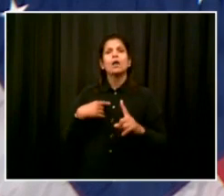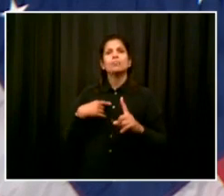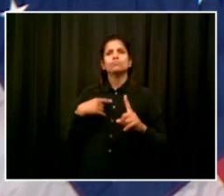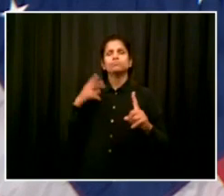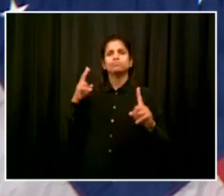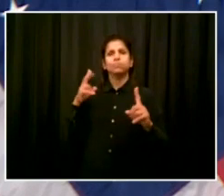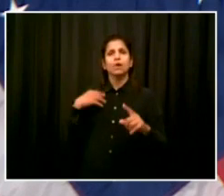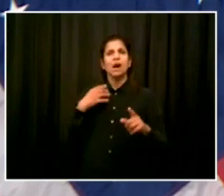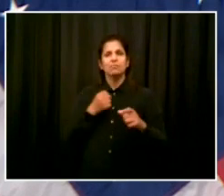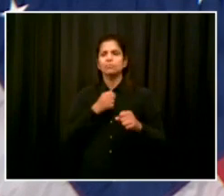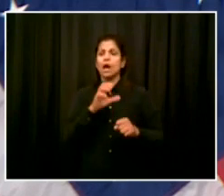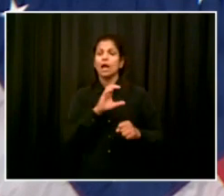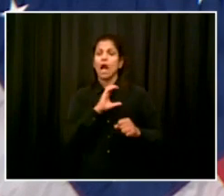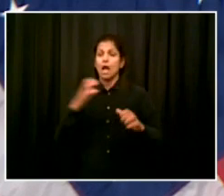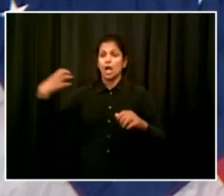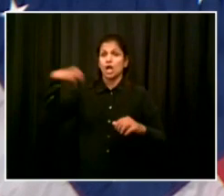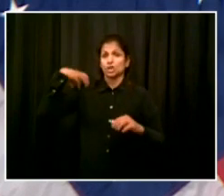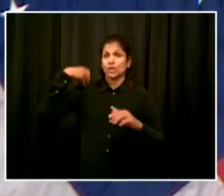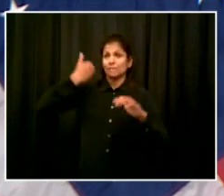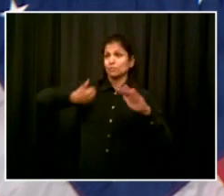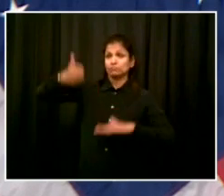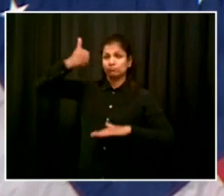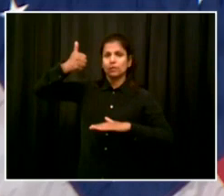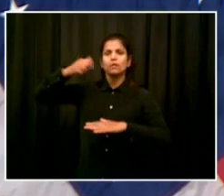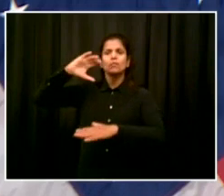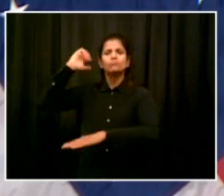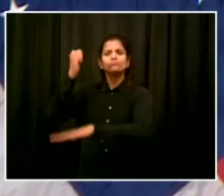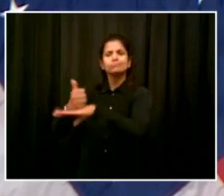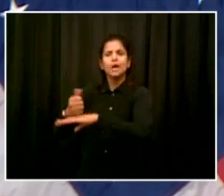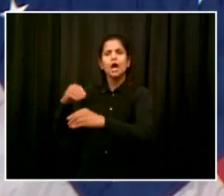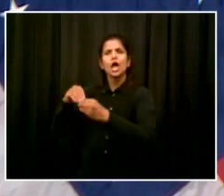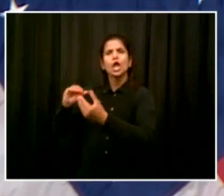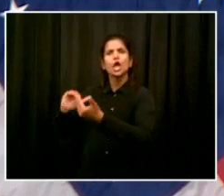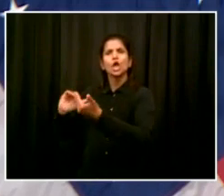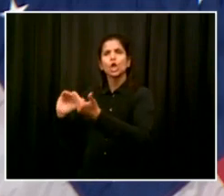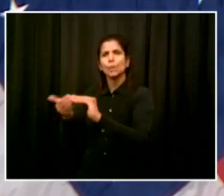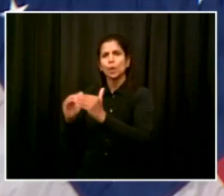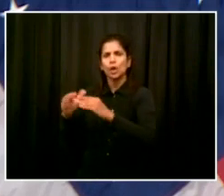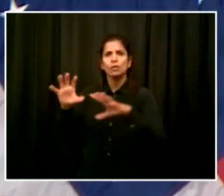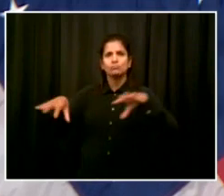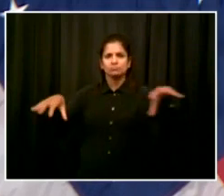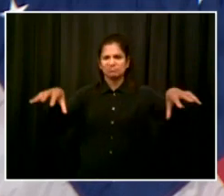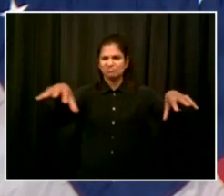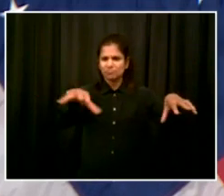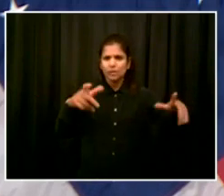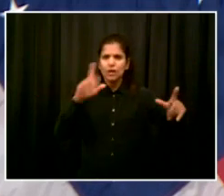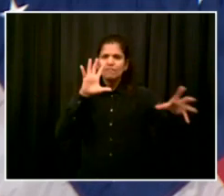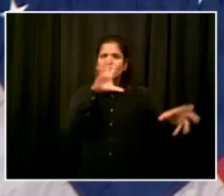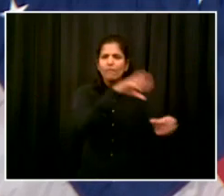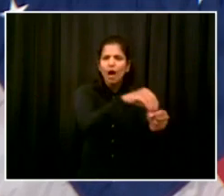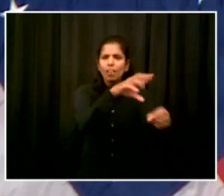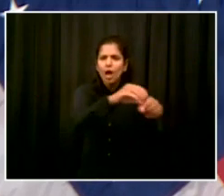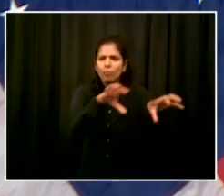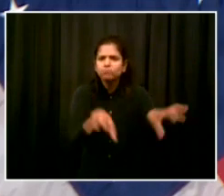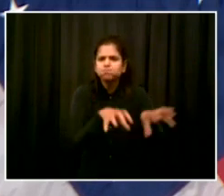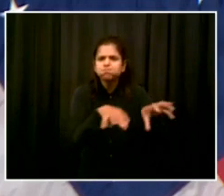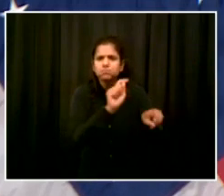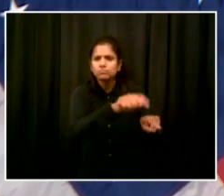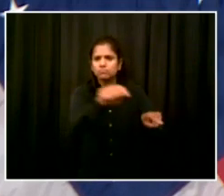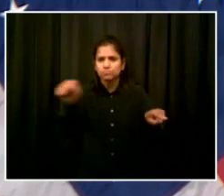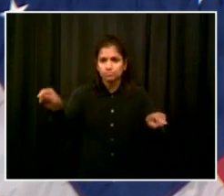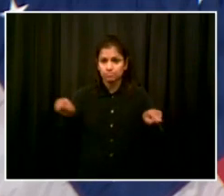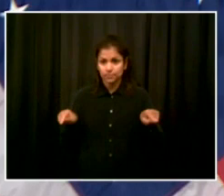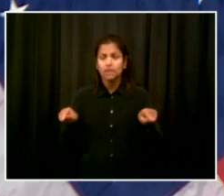this, is, you know, you're the Chief of Community Affairs, but I think that's a misnomer. I consider all